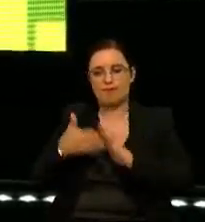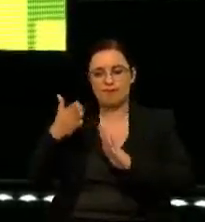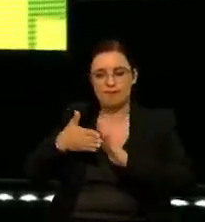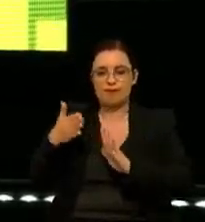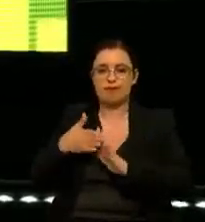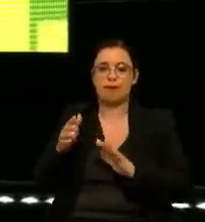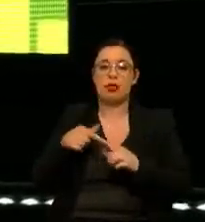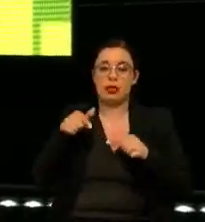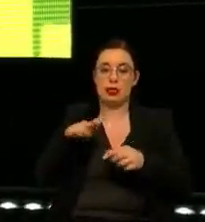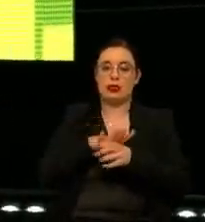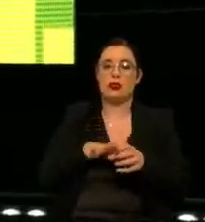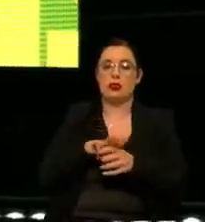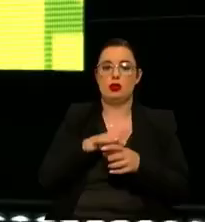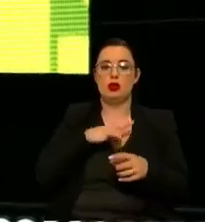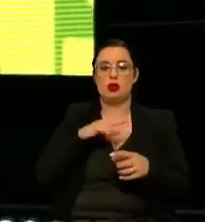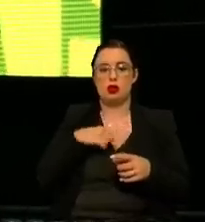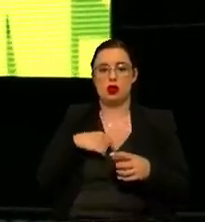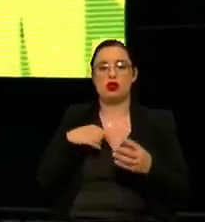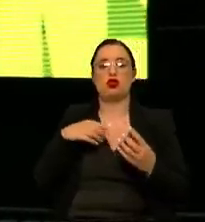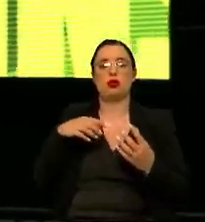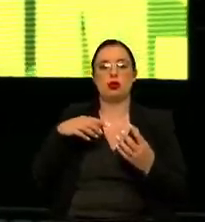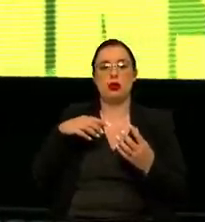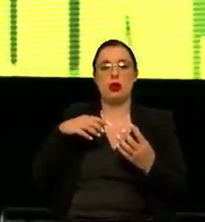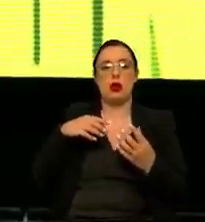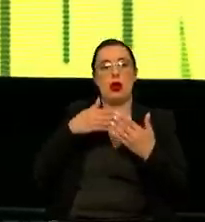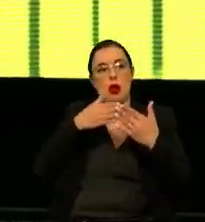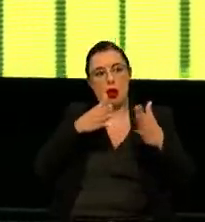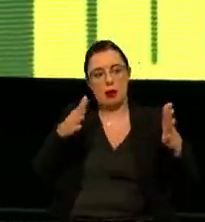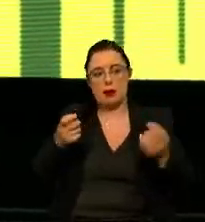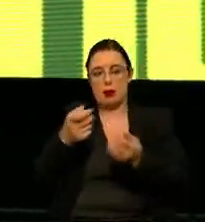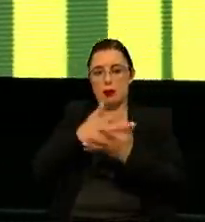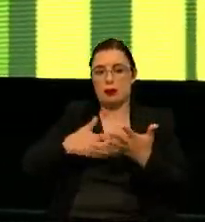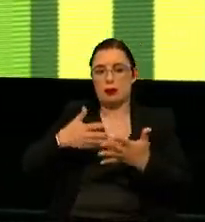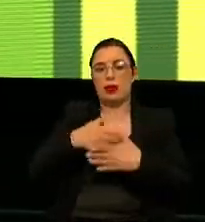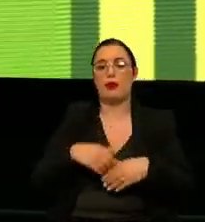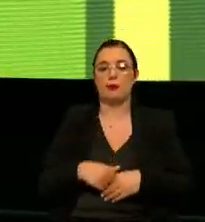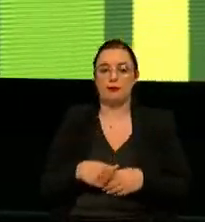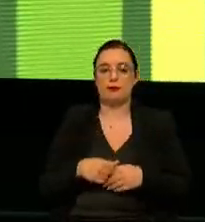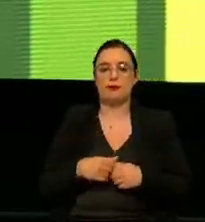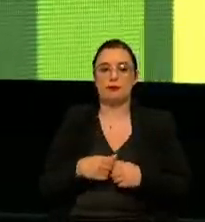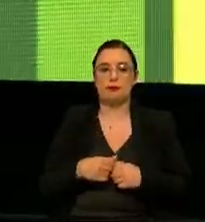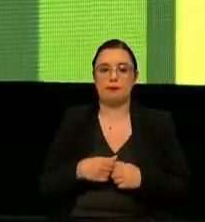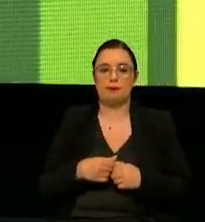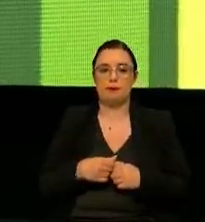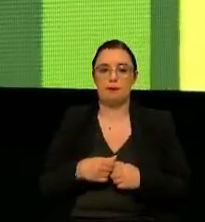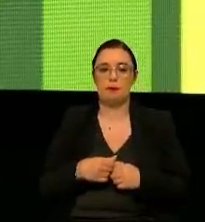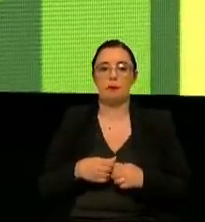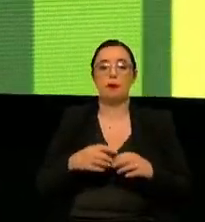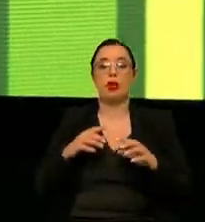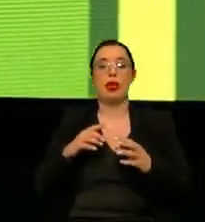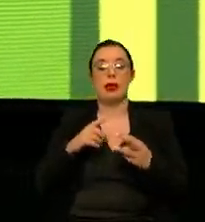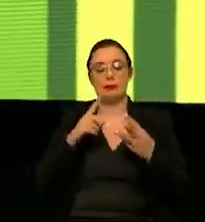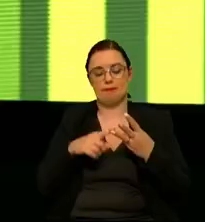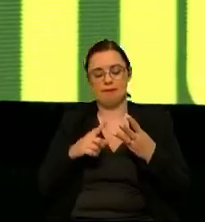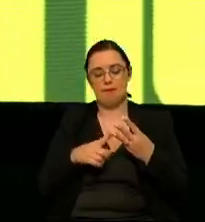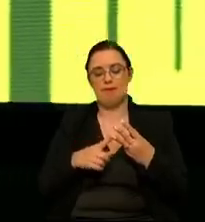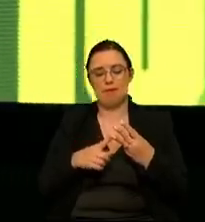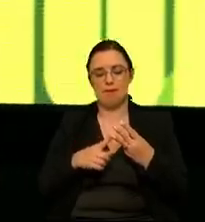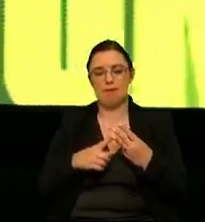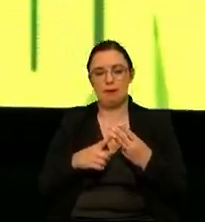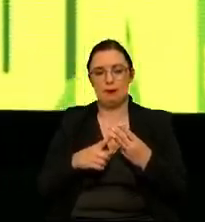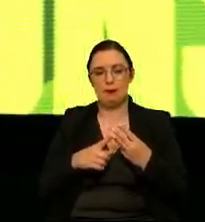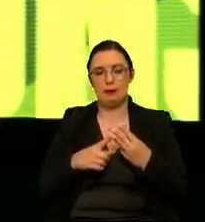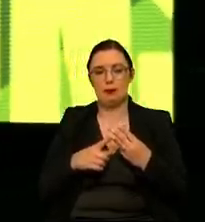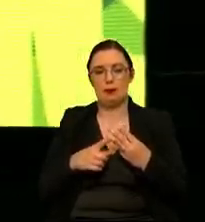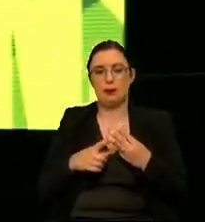this space, and that's going to be surrounded in the open source market. We think that open source is going to be the way to go there. And the third one